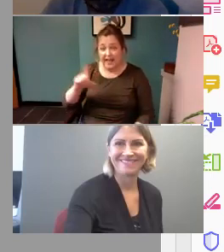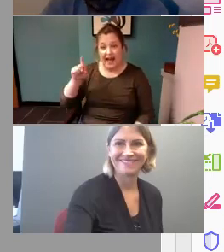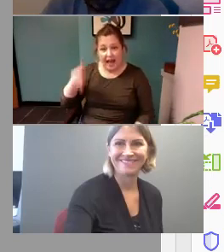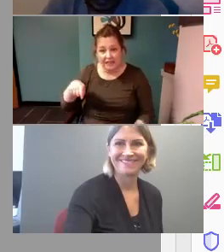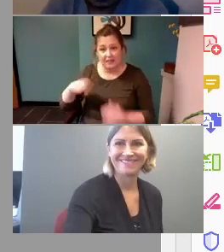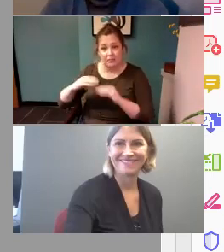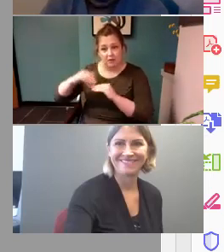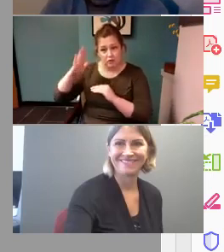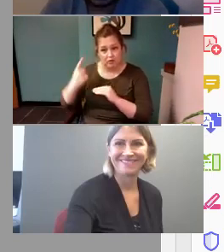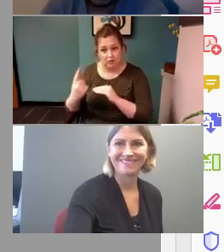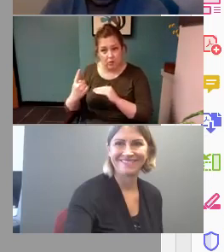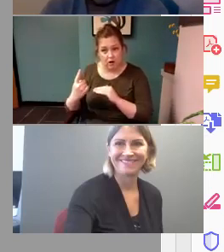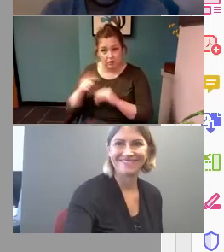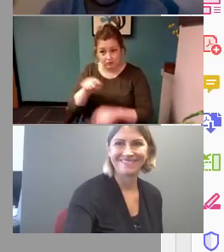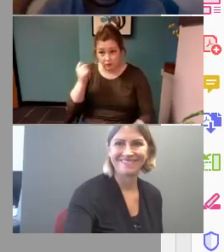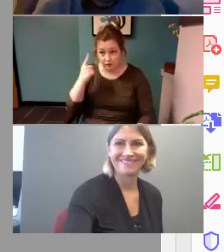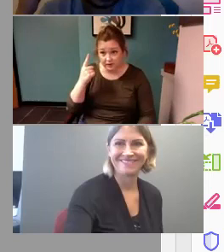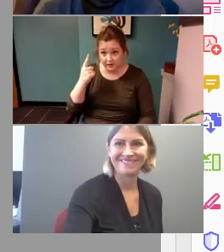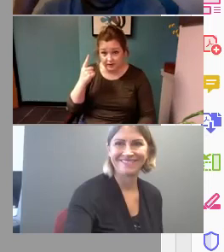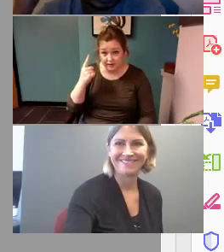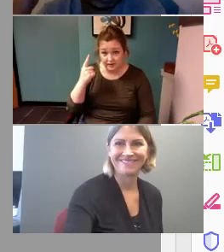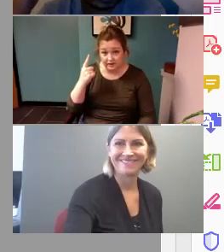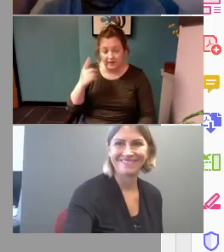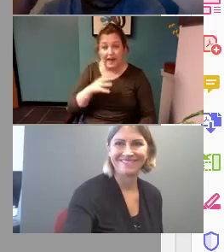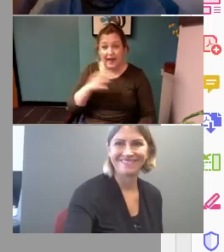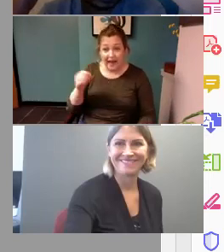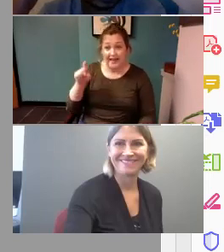case? And n has to be greater than 0.